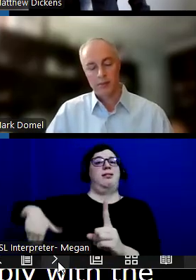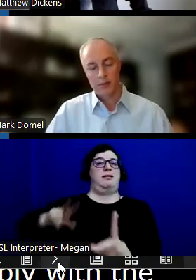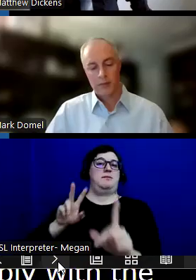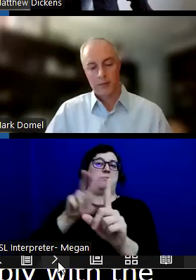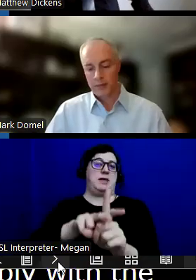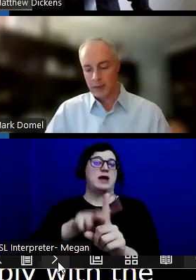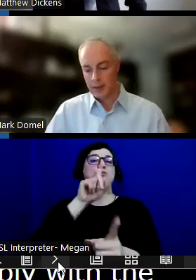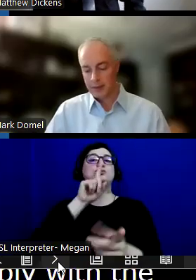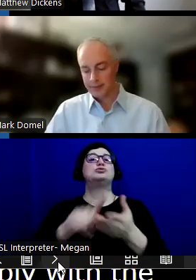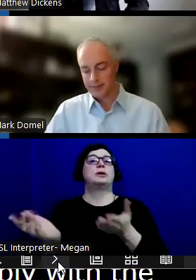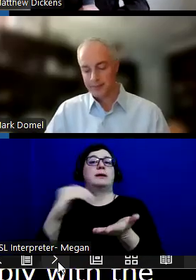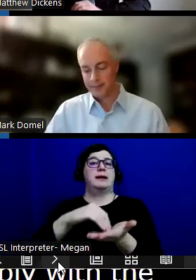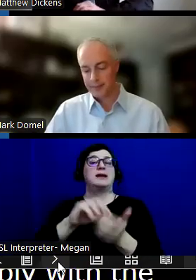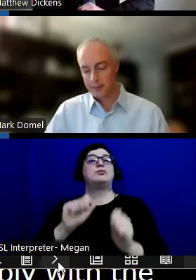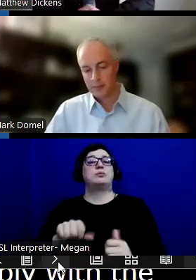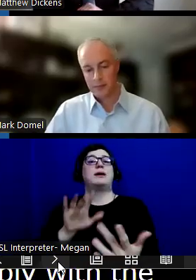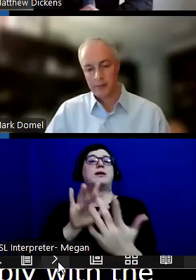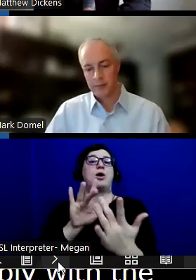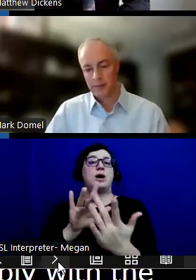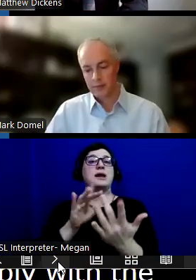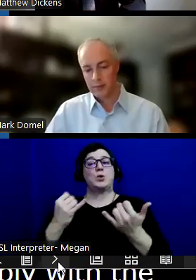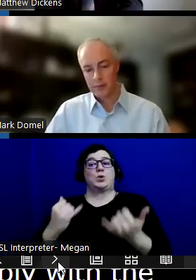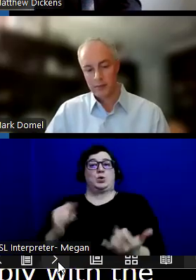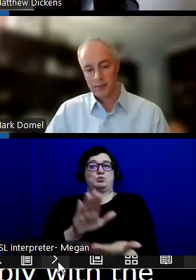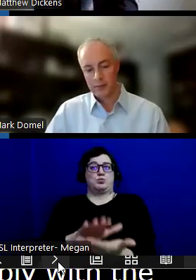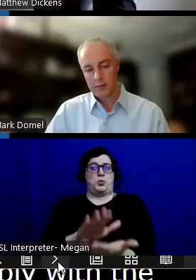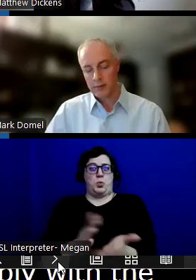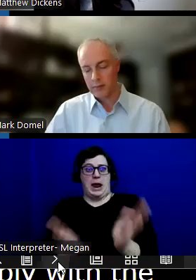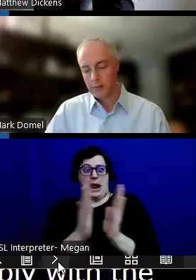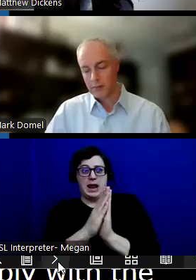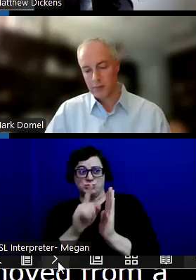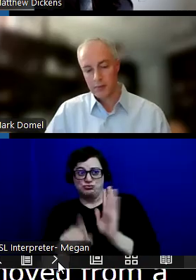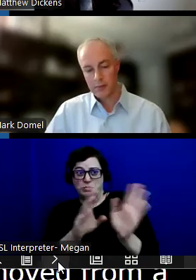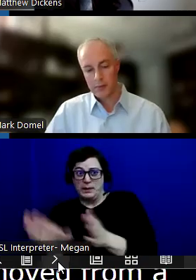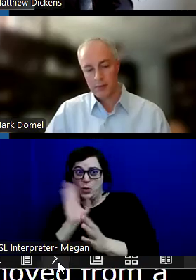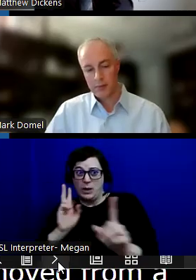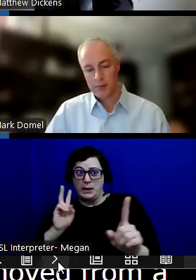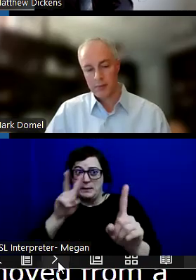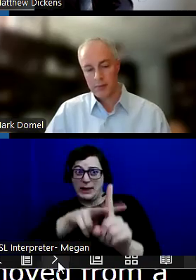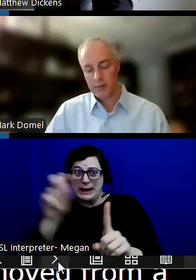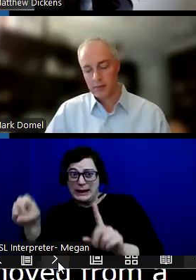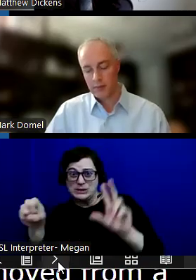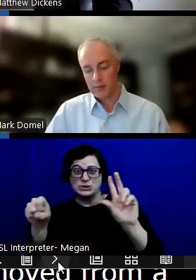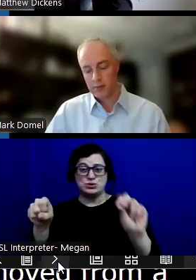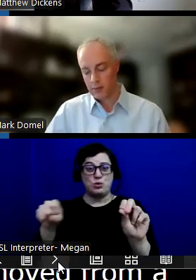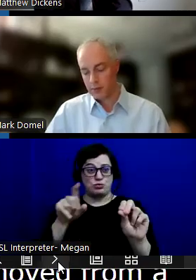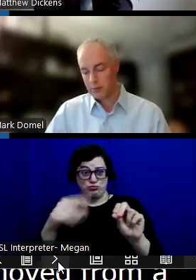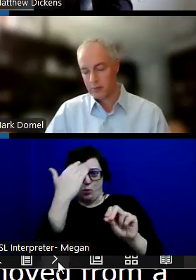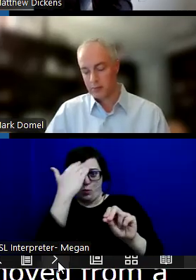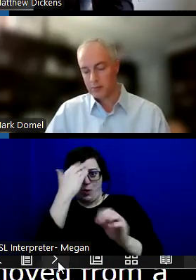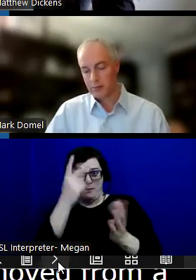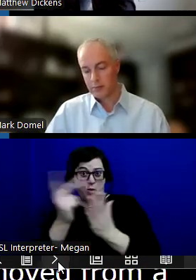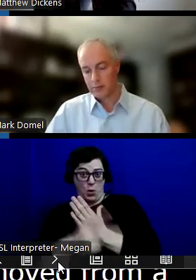back. You can also contact your current school, and ask if they intend to apply or if they're aware of the program. And then you would know that, but